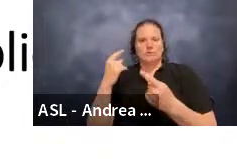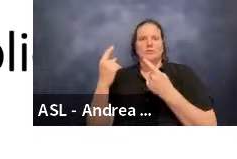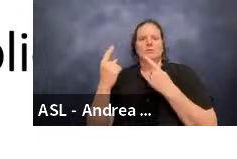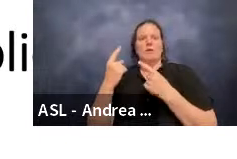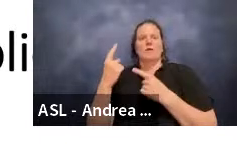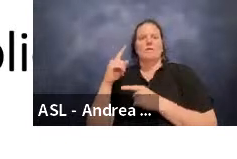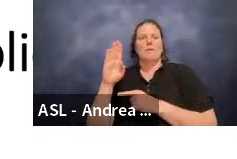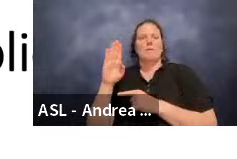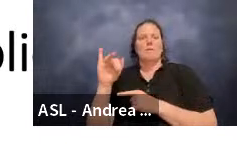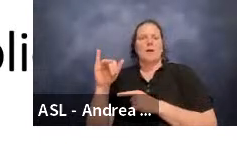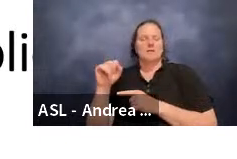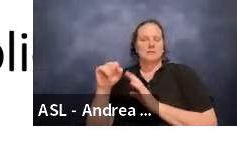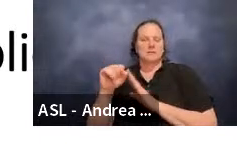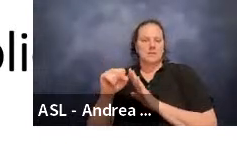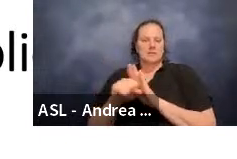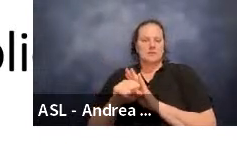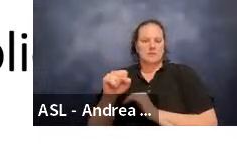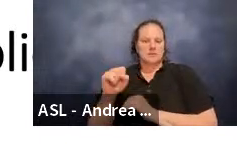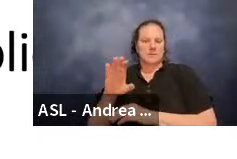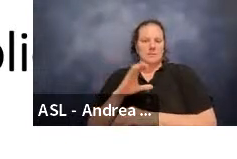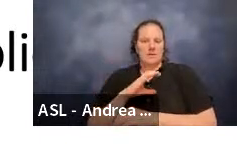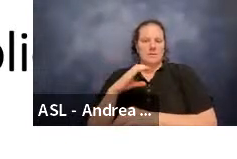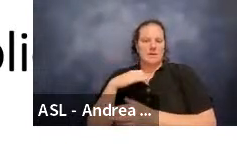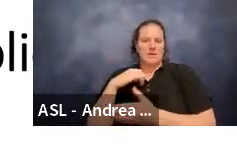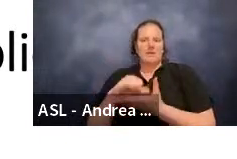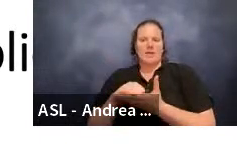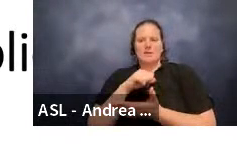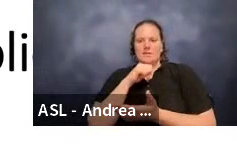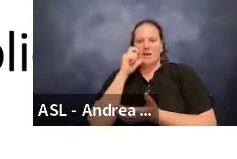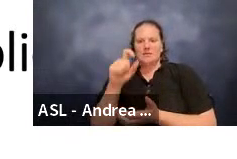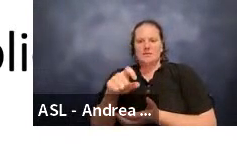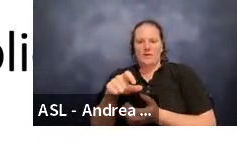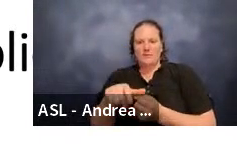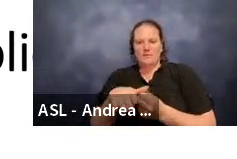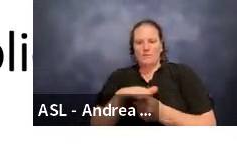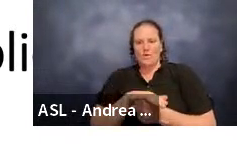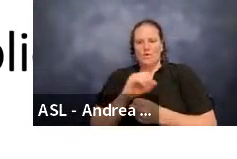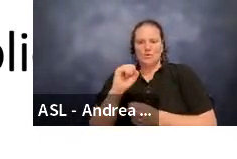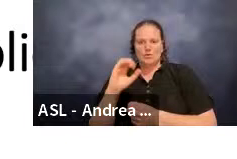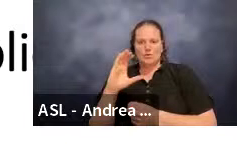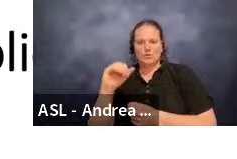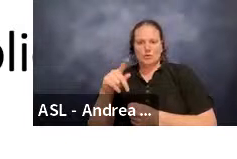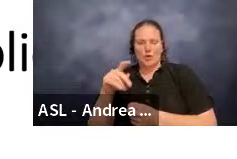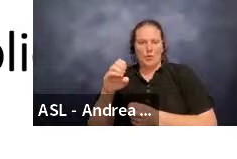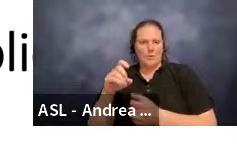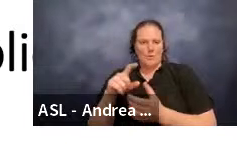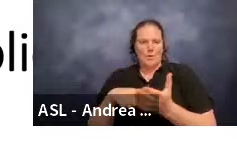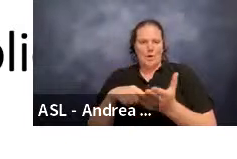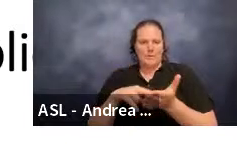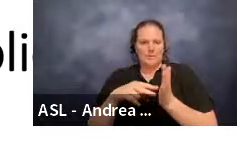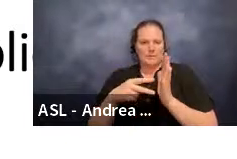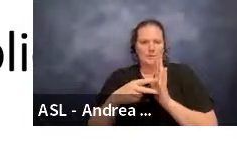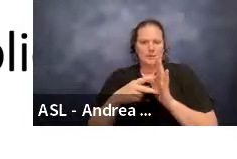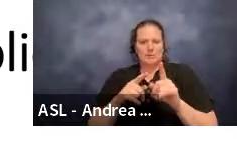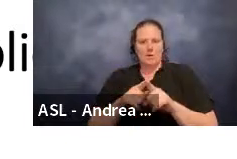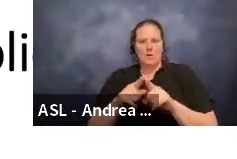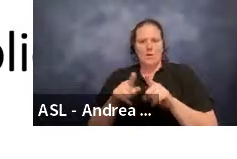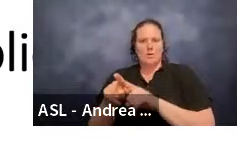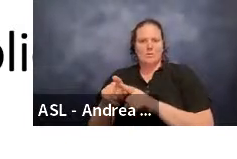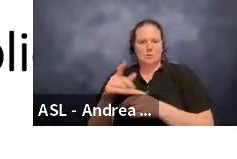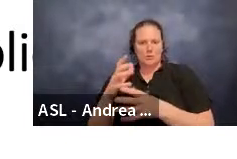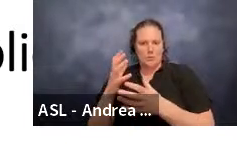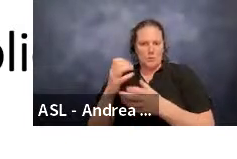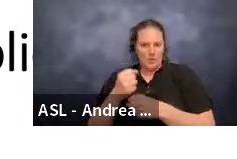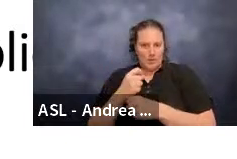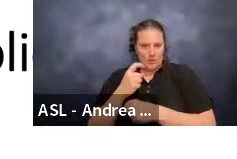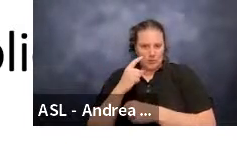bi-state subcommittee. They're not necessarily the full scope of what these must mean, but also just wanted to be sure